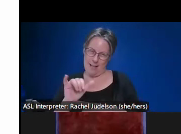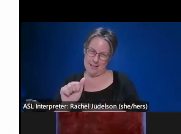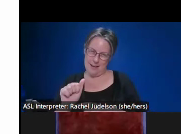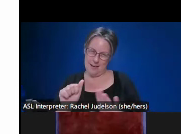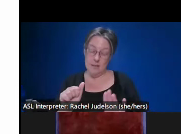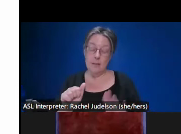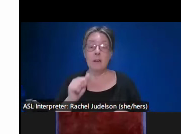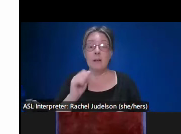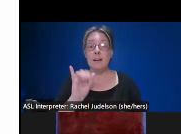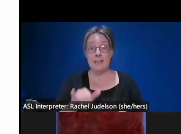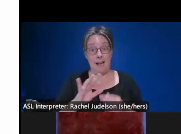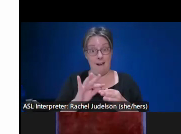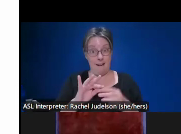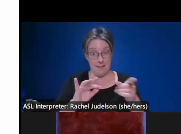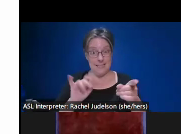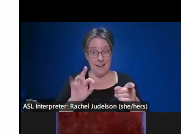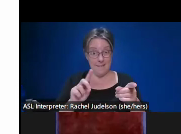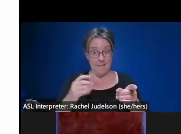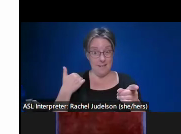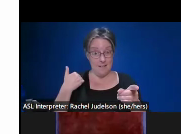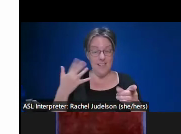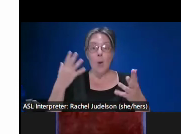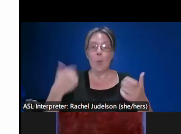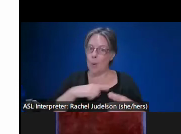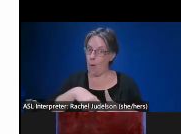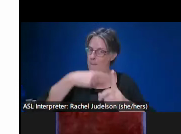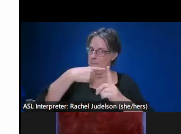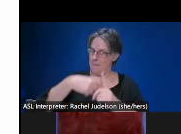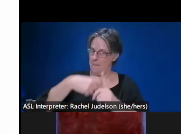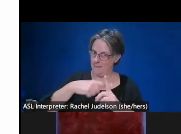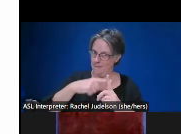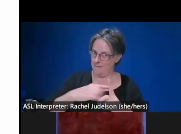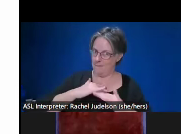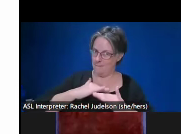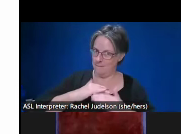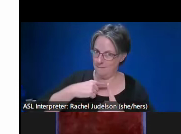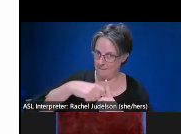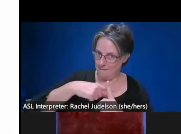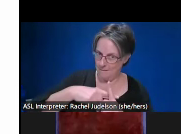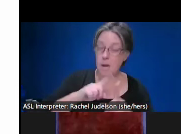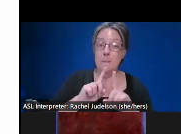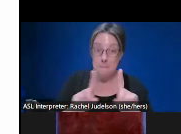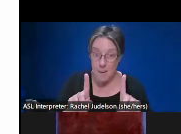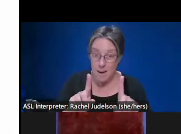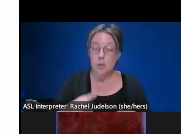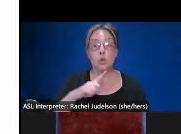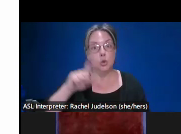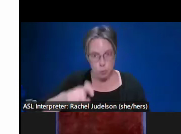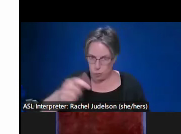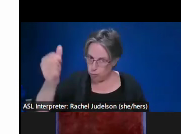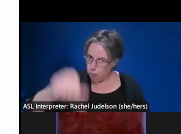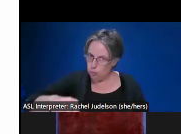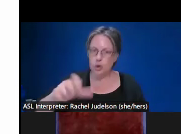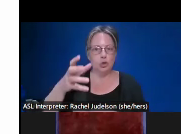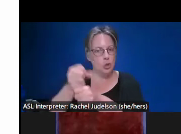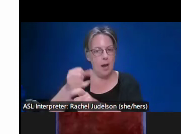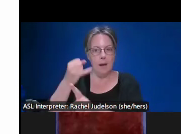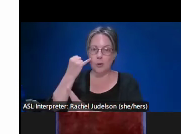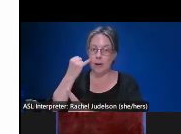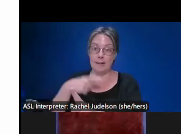earlier, we want positivity, but you can and should reject the abstracts